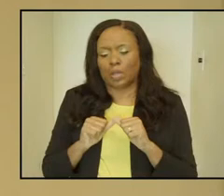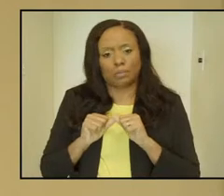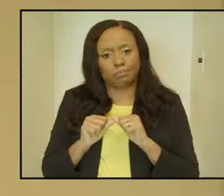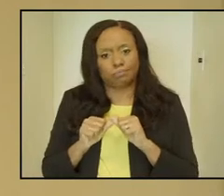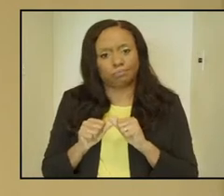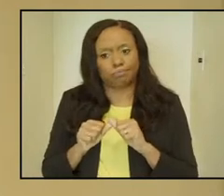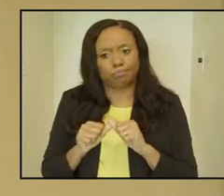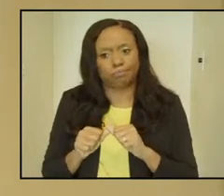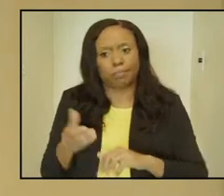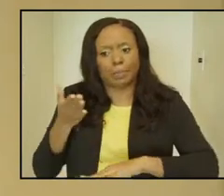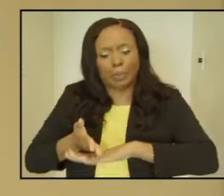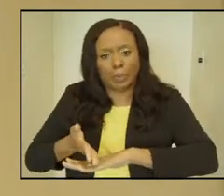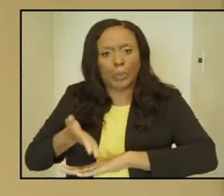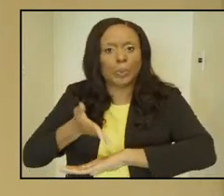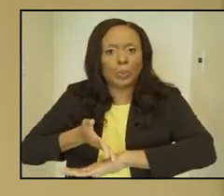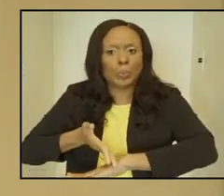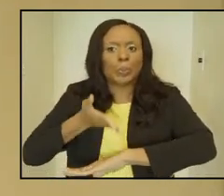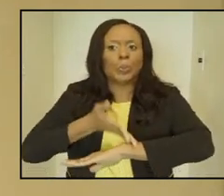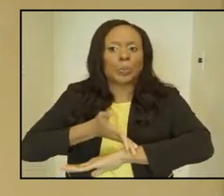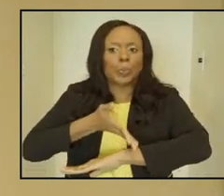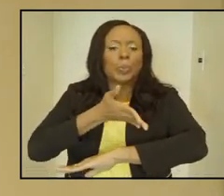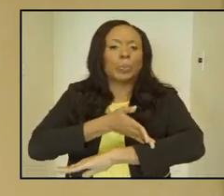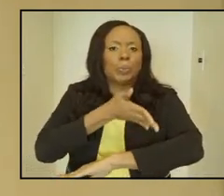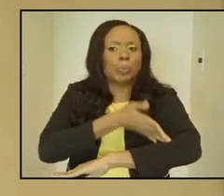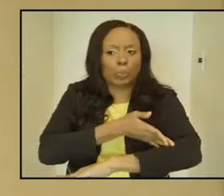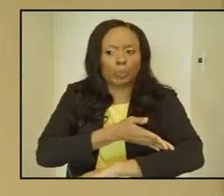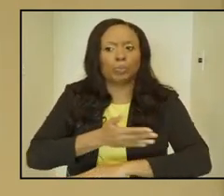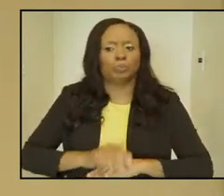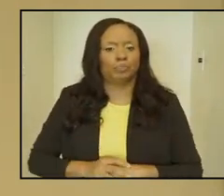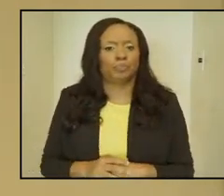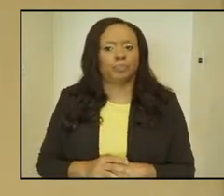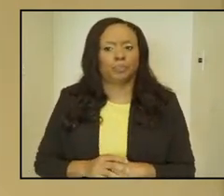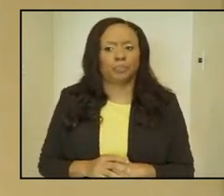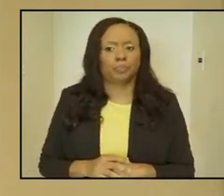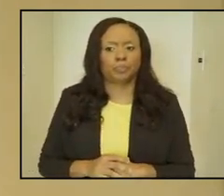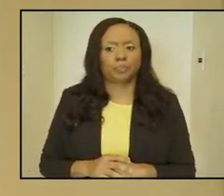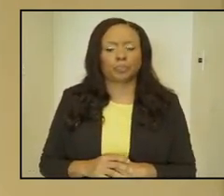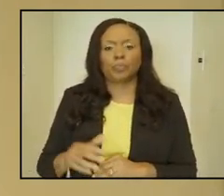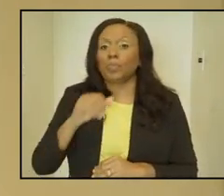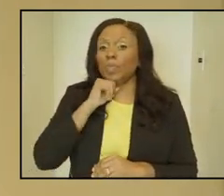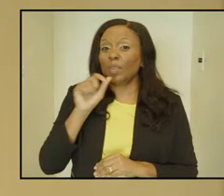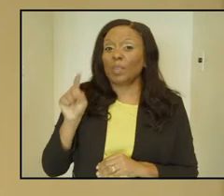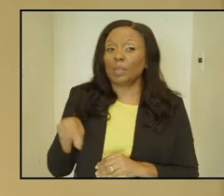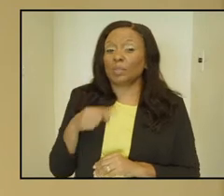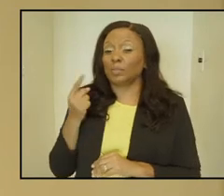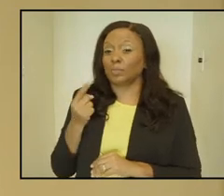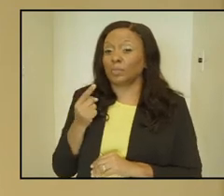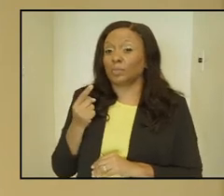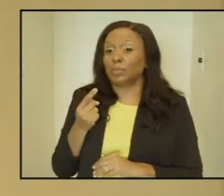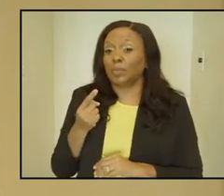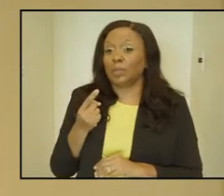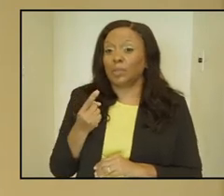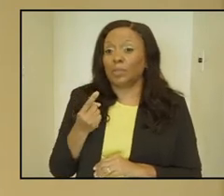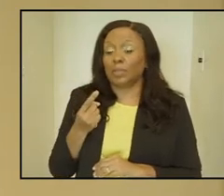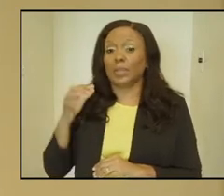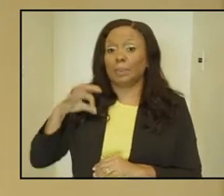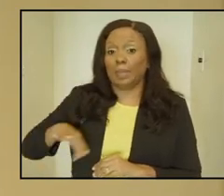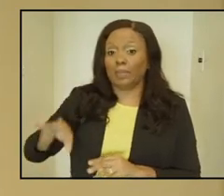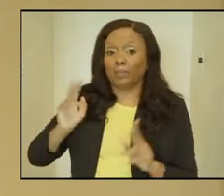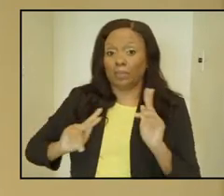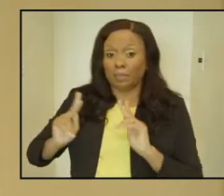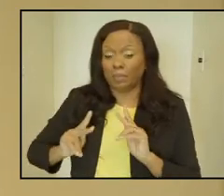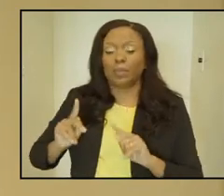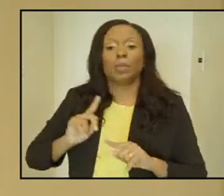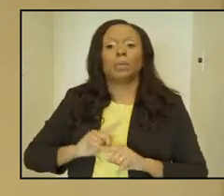doing business with CAIPO and with the entire ministry is not only convenient, but fast, agile, and